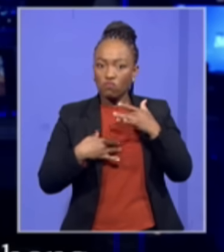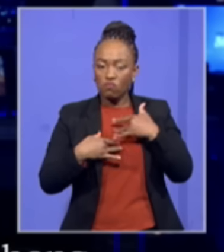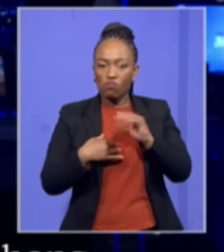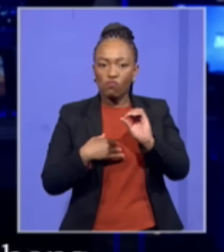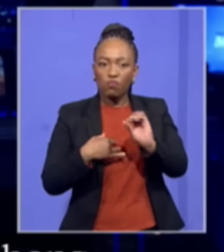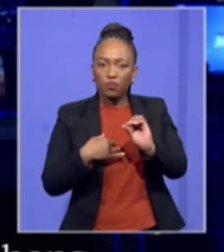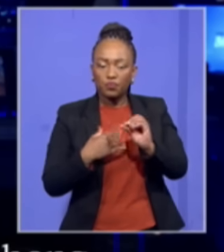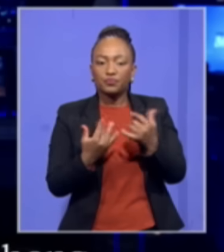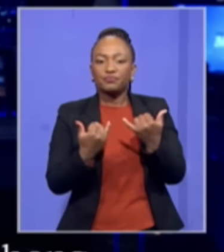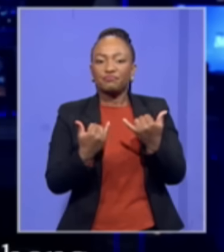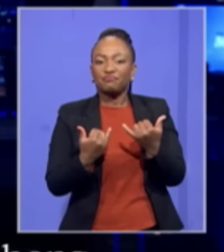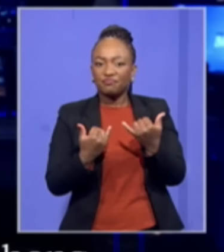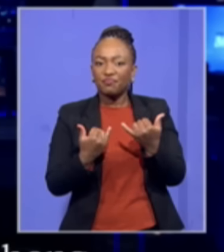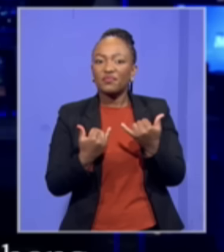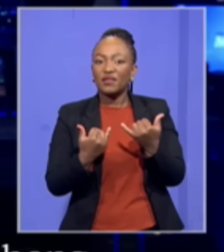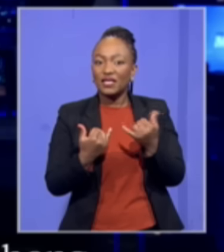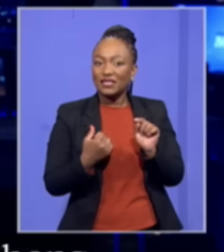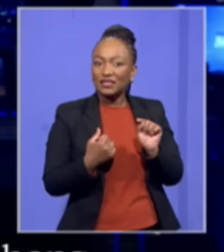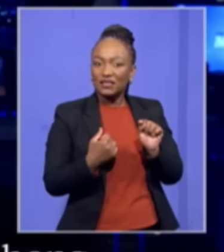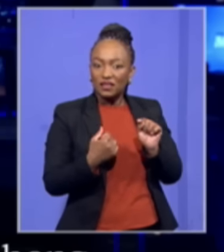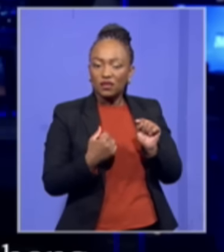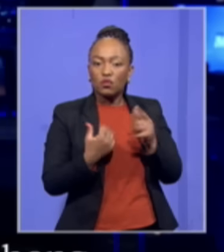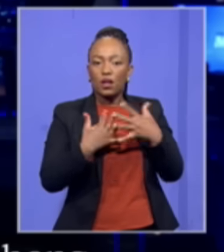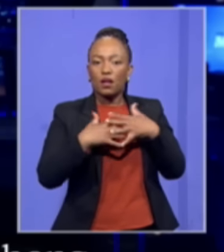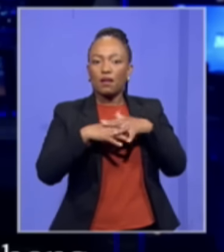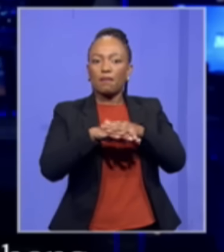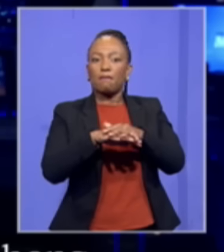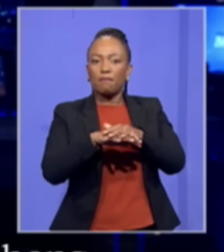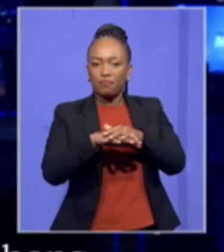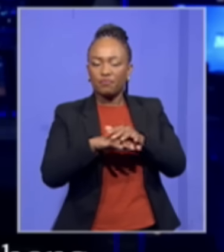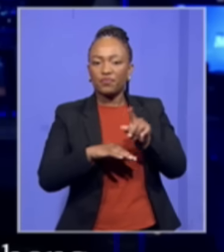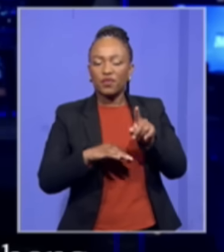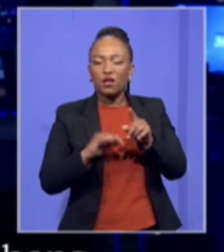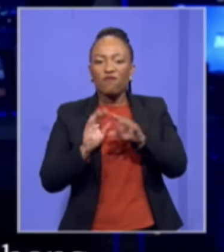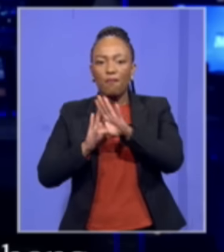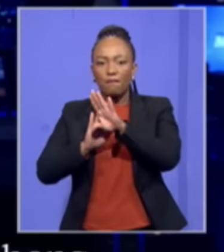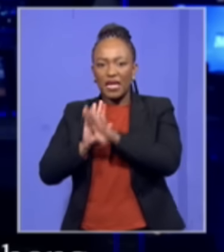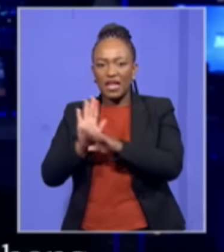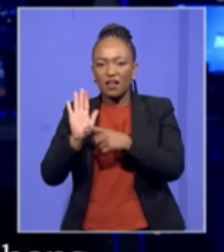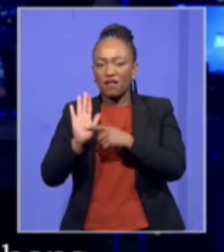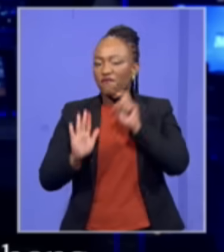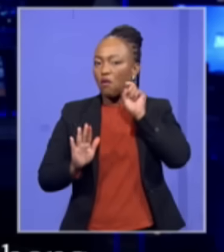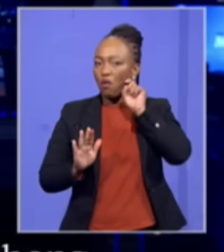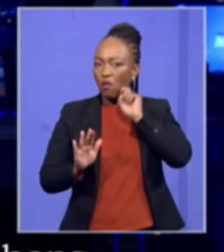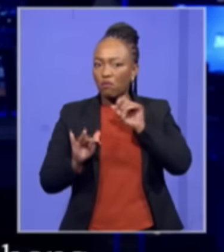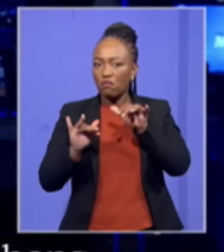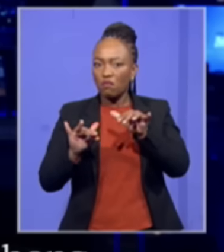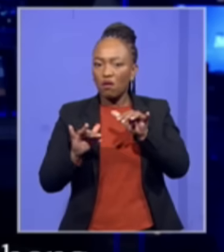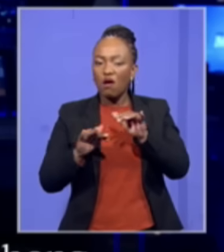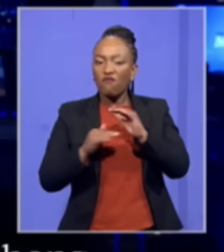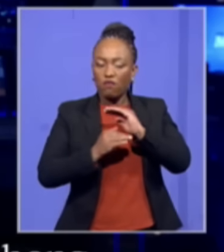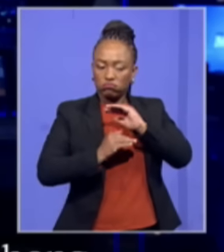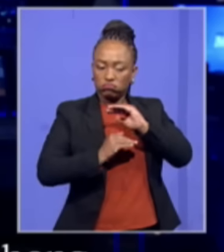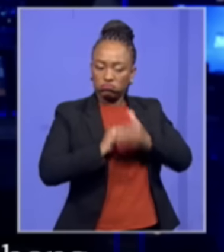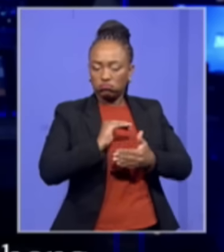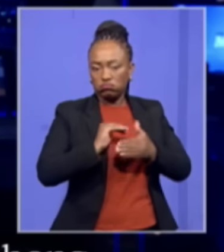tsamaiso e ka nnang ya itemoela ho kenngwa tshebetsong ha setshwantsho sa molao sa maqheku se reretsweng ho ntlafatsa tshireletso ya